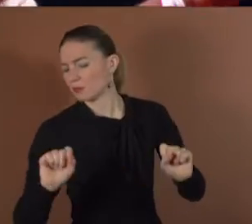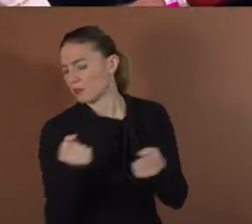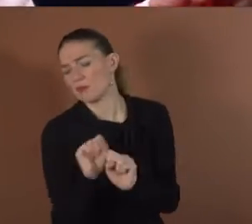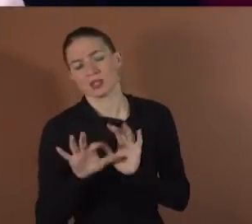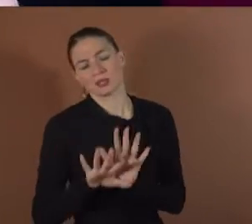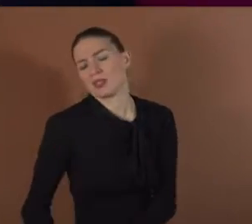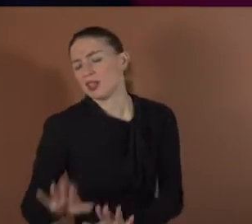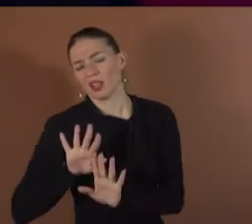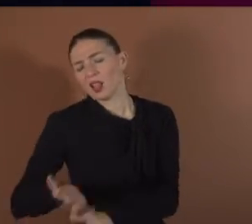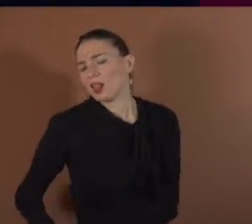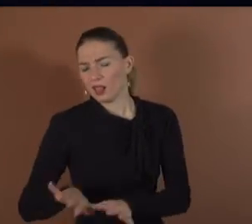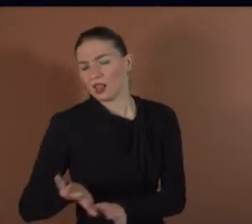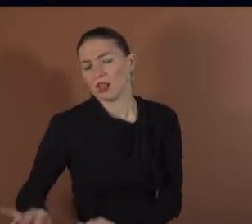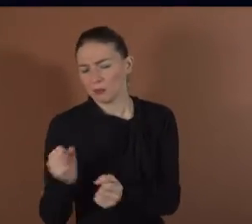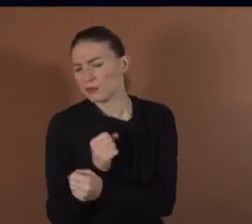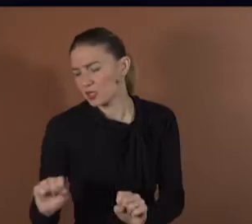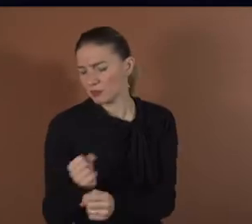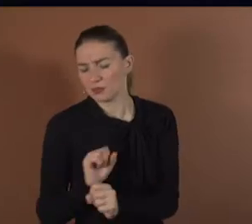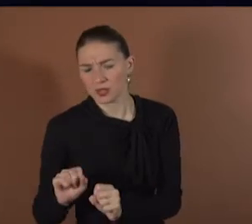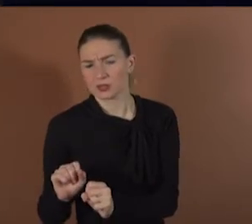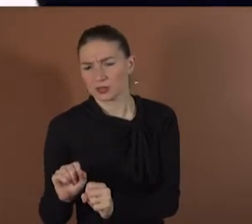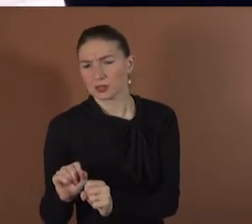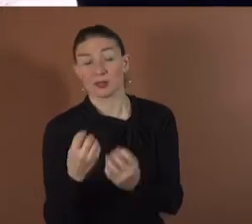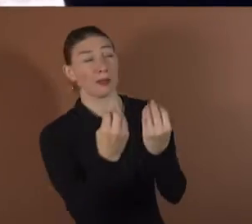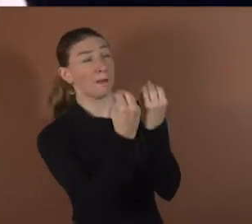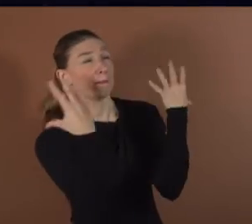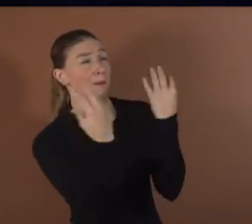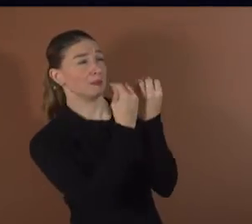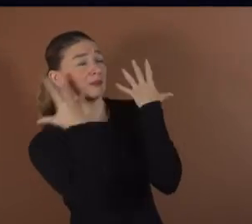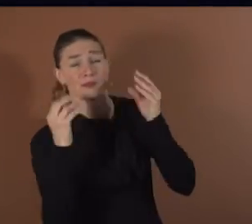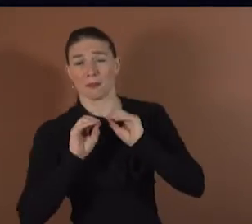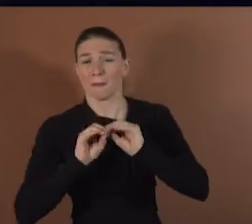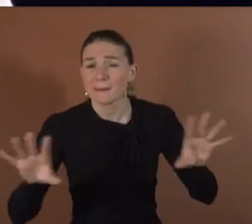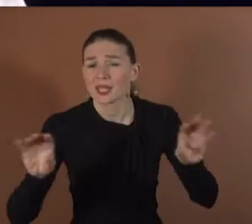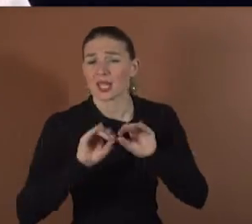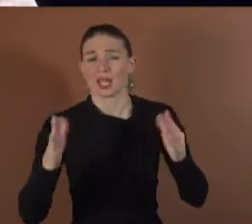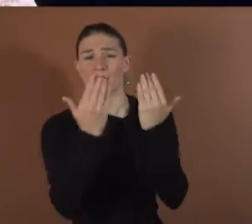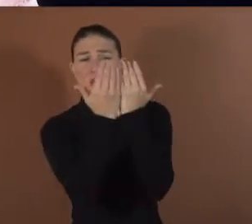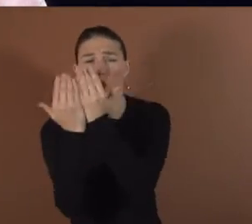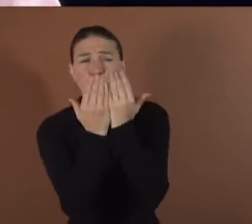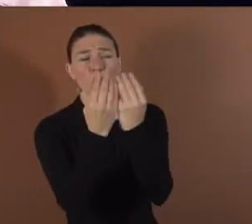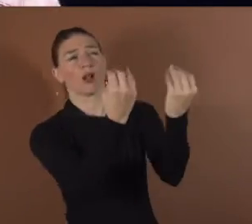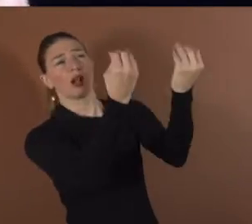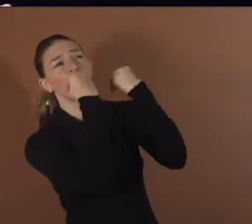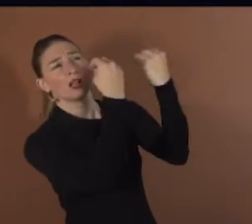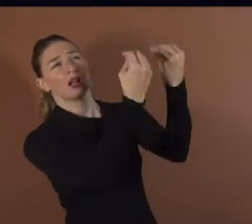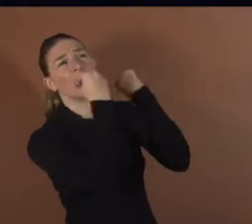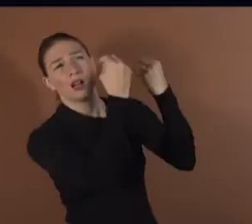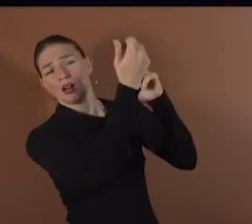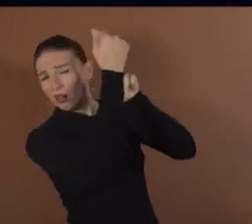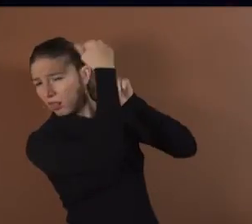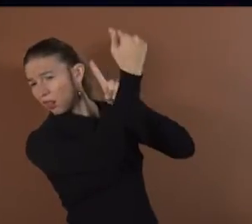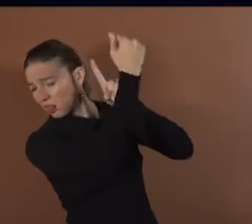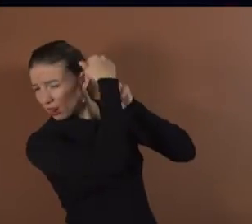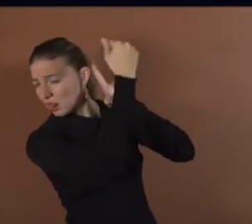The message that you got through the media, through the schooling system, and so on, was the best that you could do